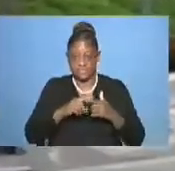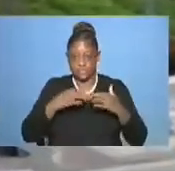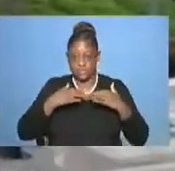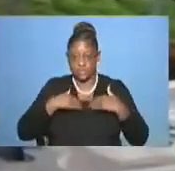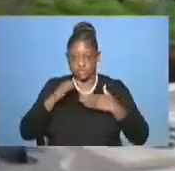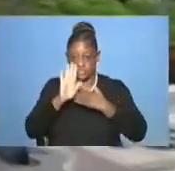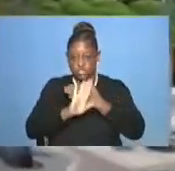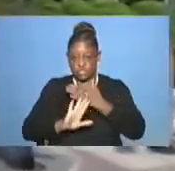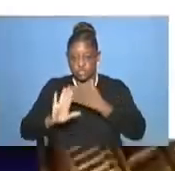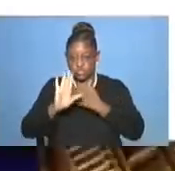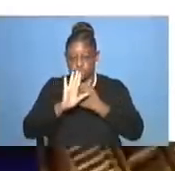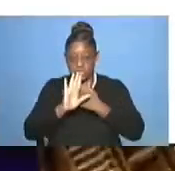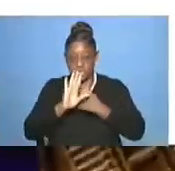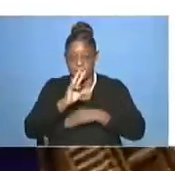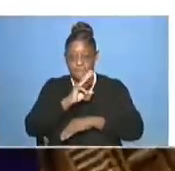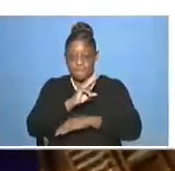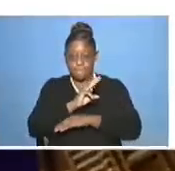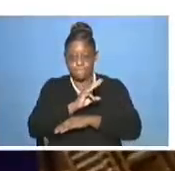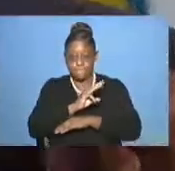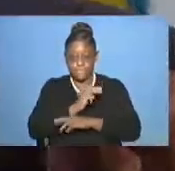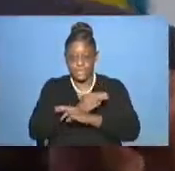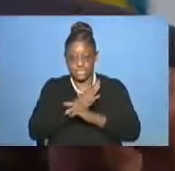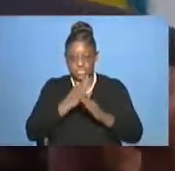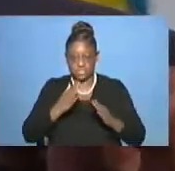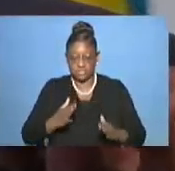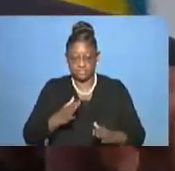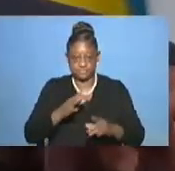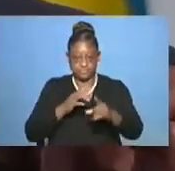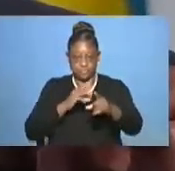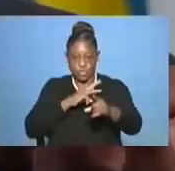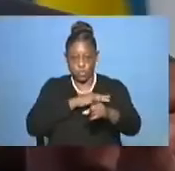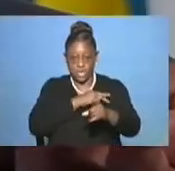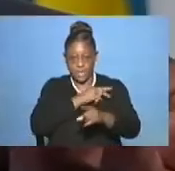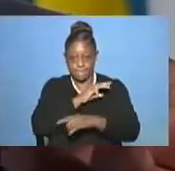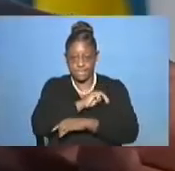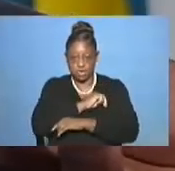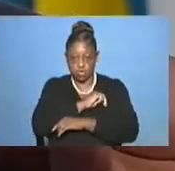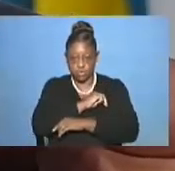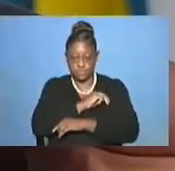Security Minister Wayne Monroe. I can say, for